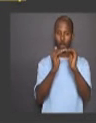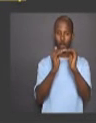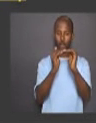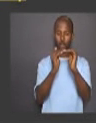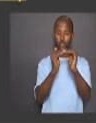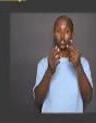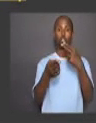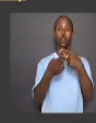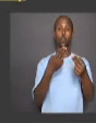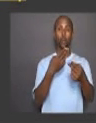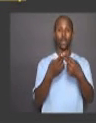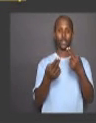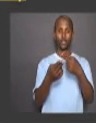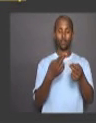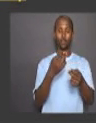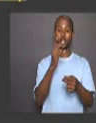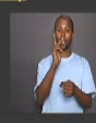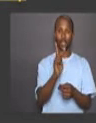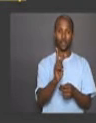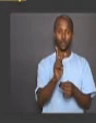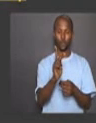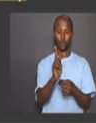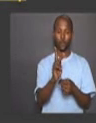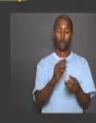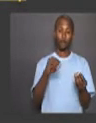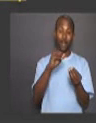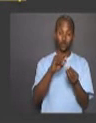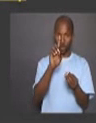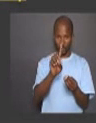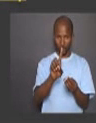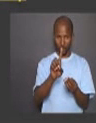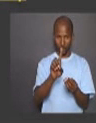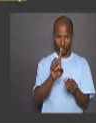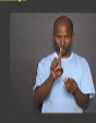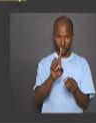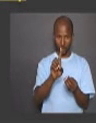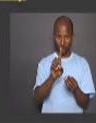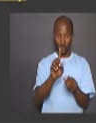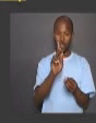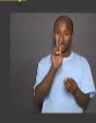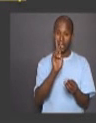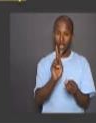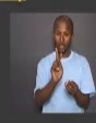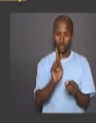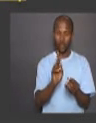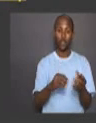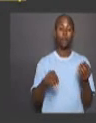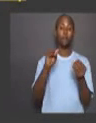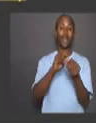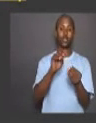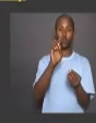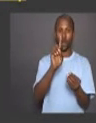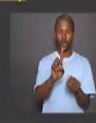is equal to the product of k plus 1 and